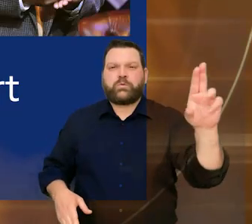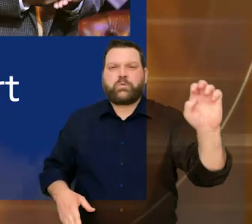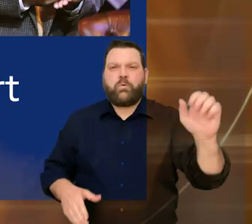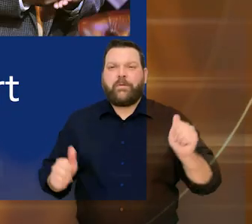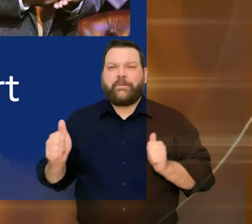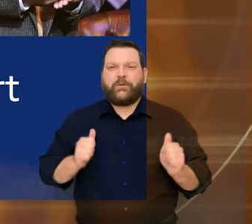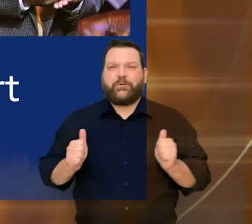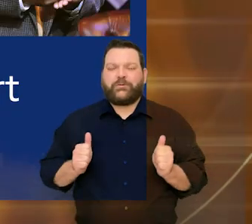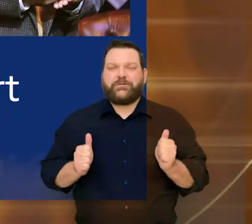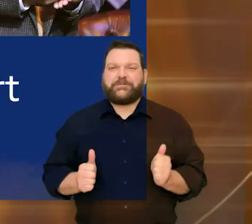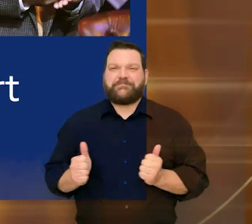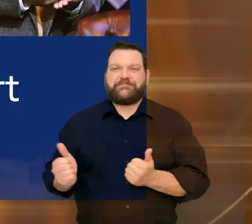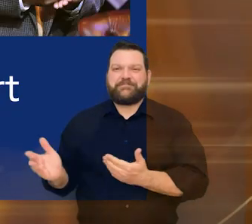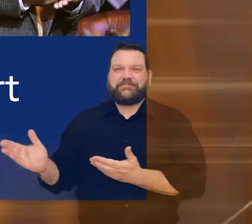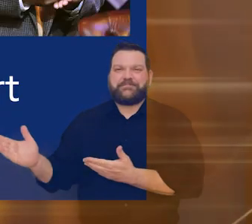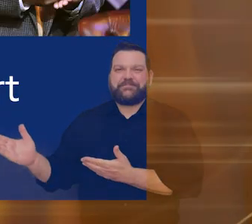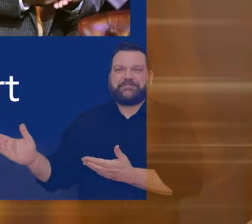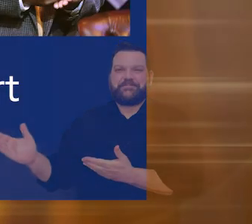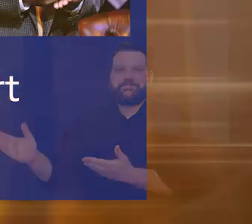Davenport.